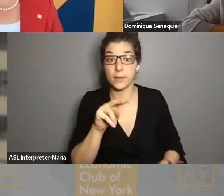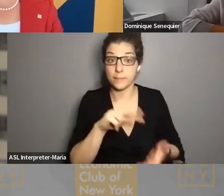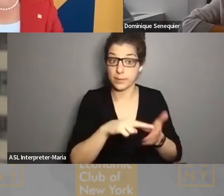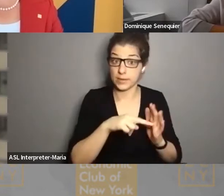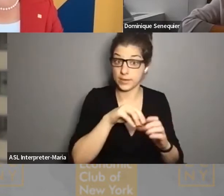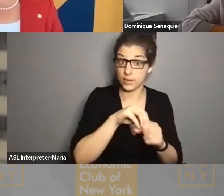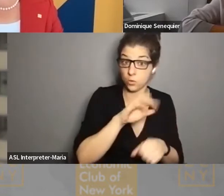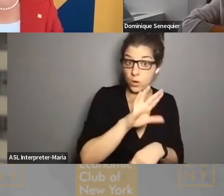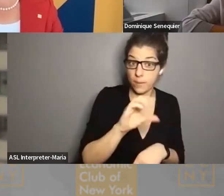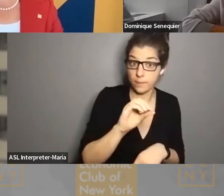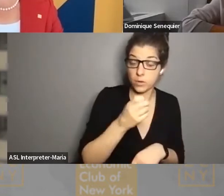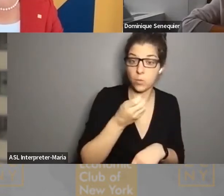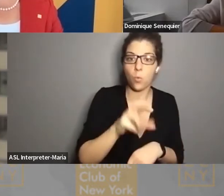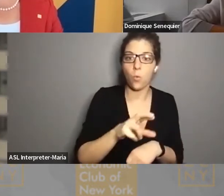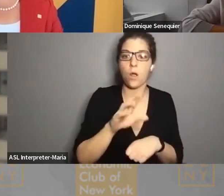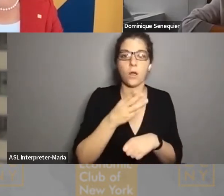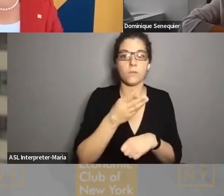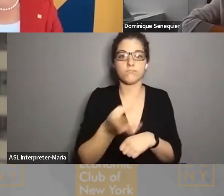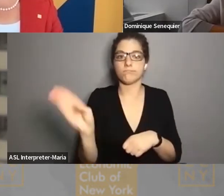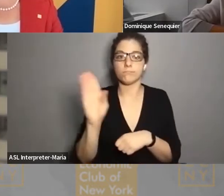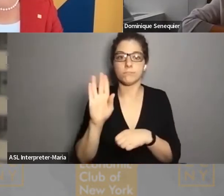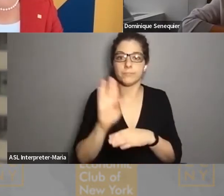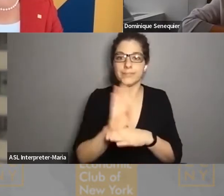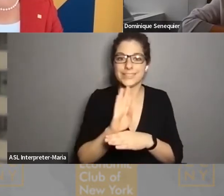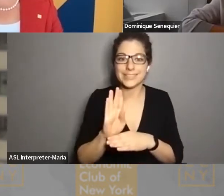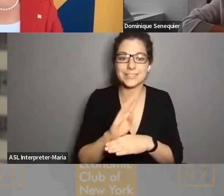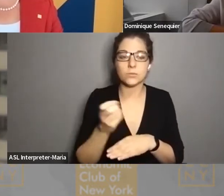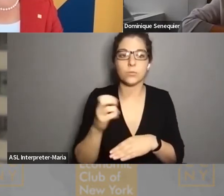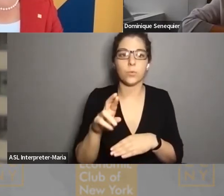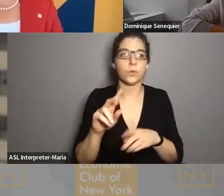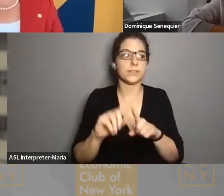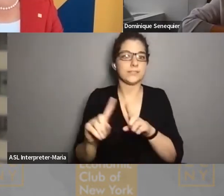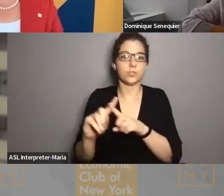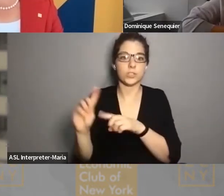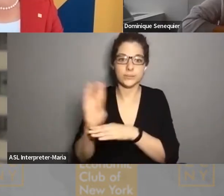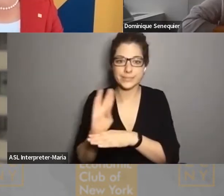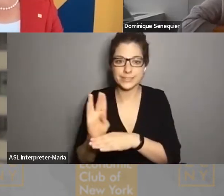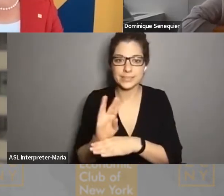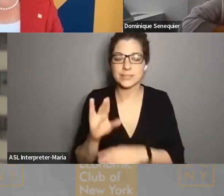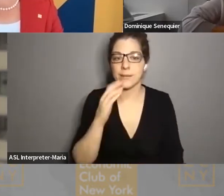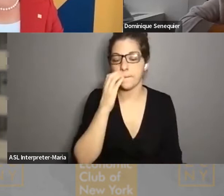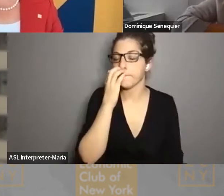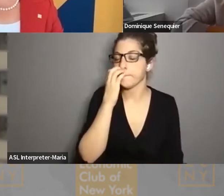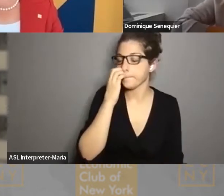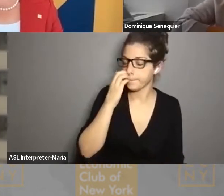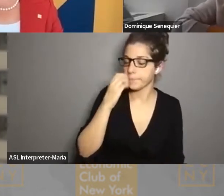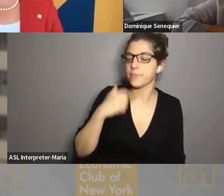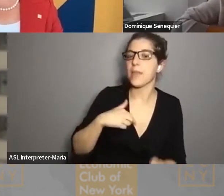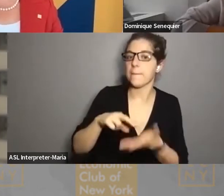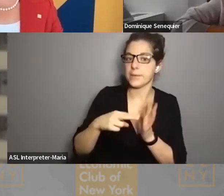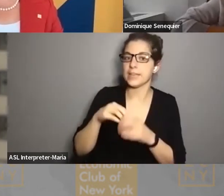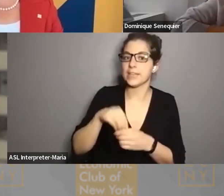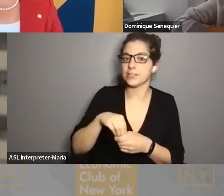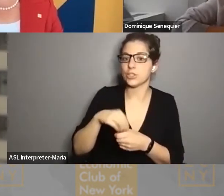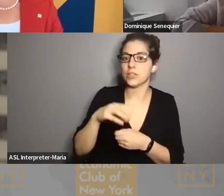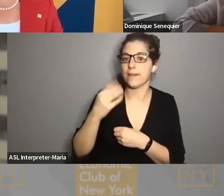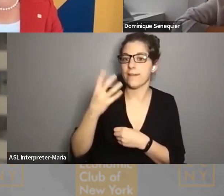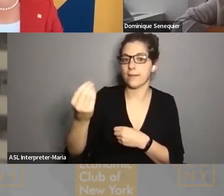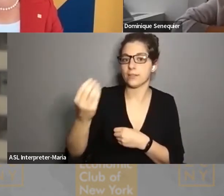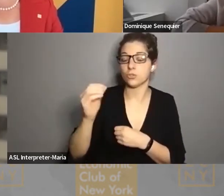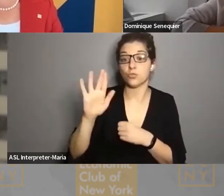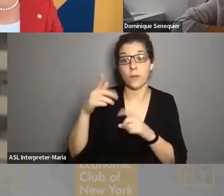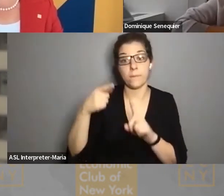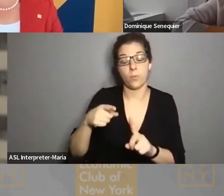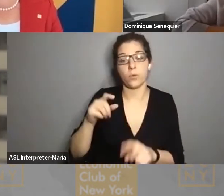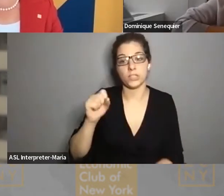or do you mean across your industry or across different industries? Oh, I mean, internally and externally. That's a great point,